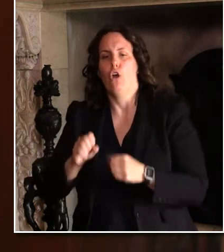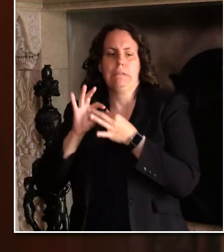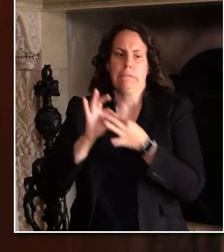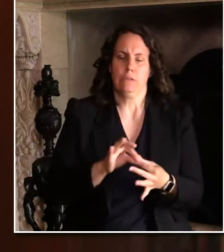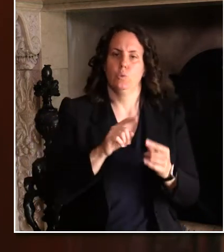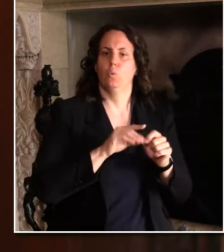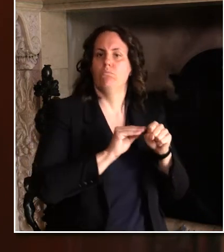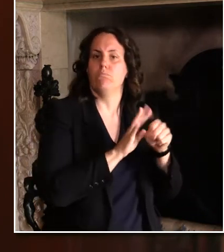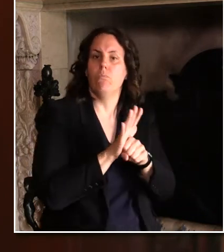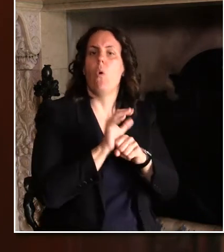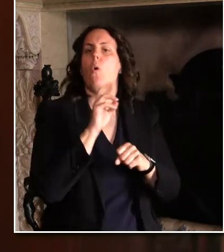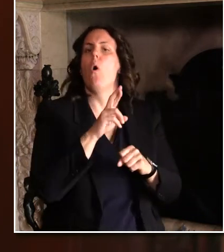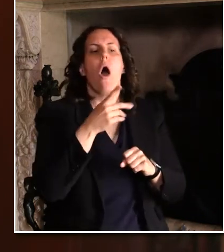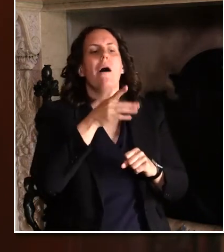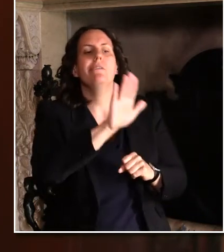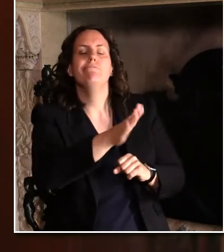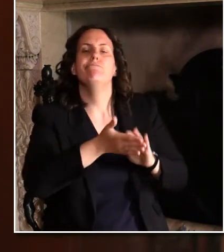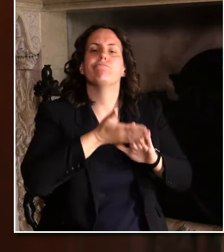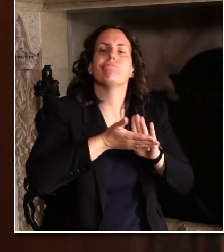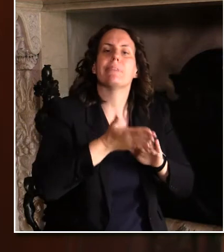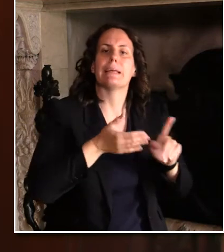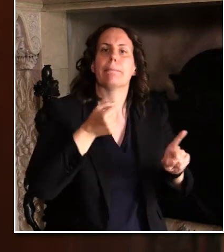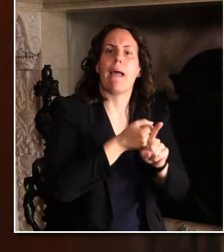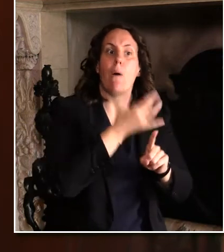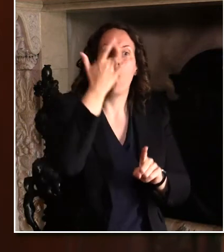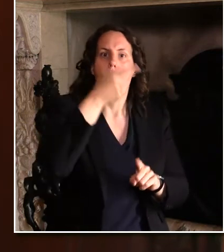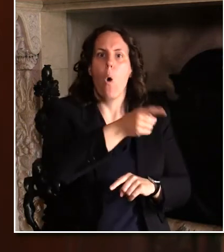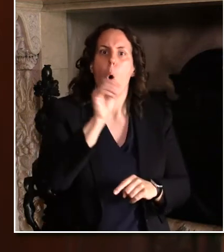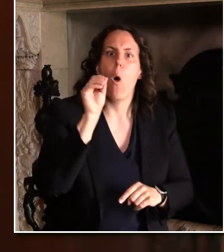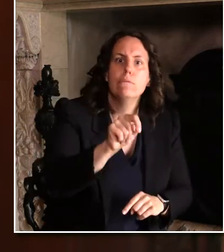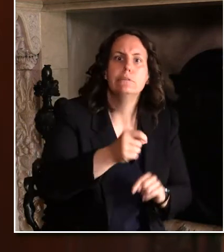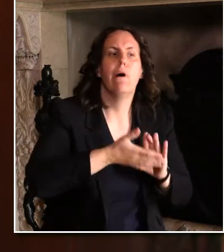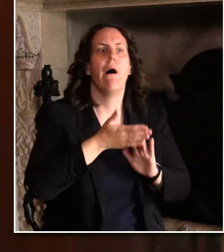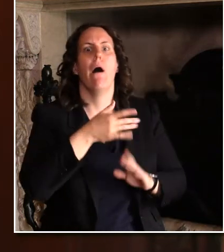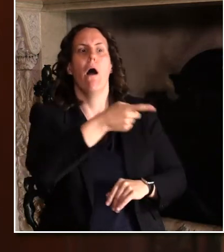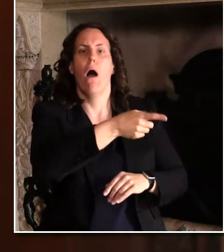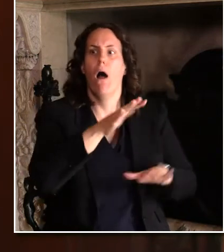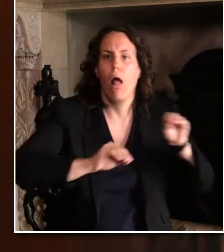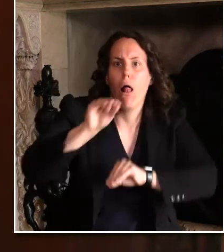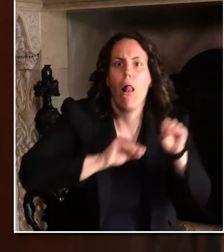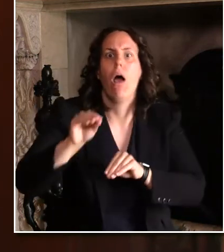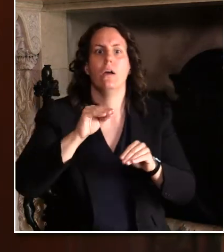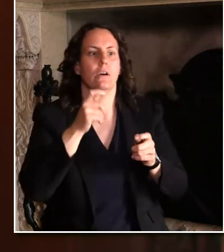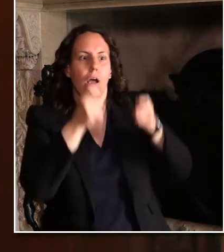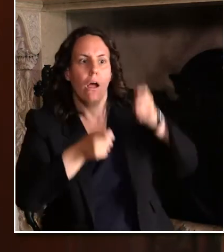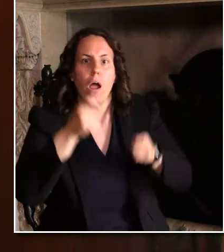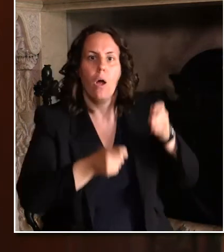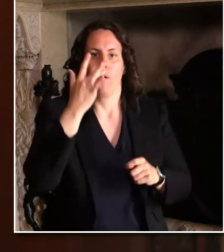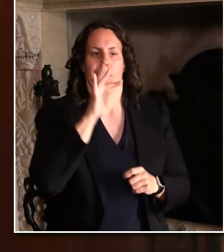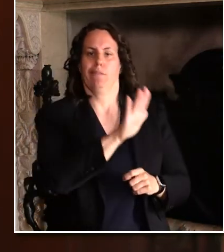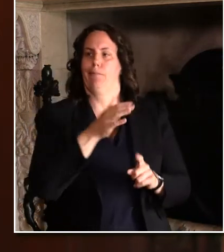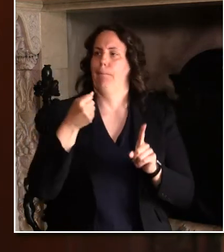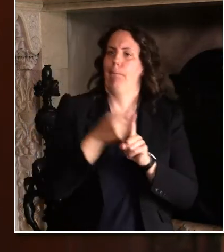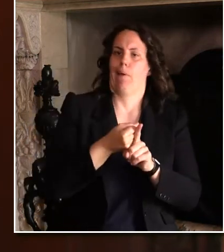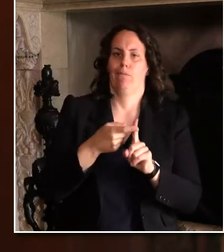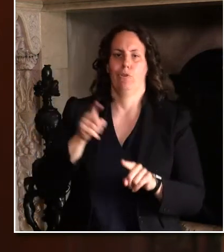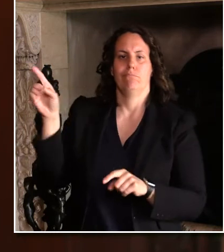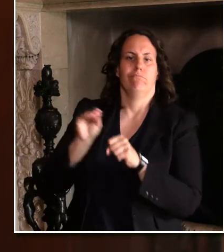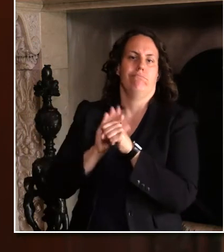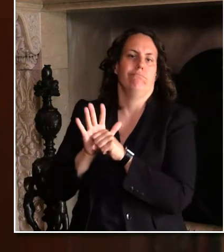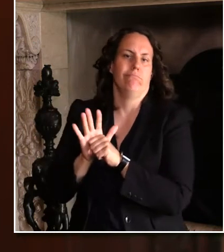pay, changes to sanitarian procedures, and disruption to the standard delivery of care.